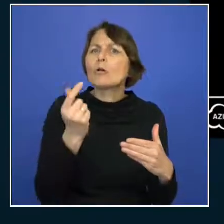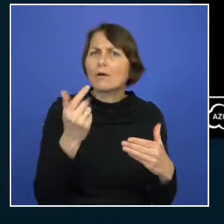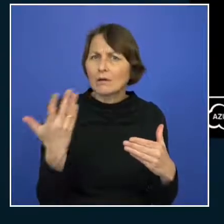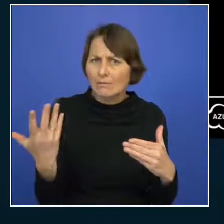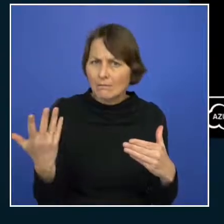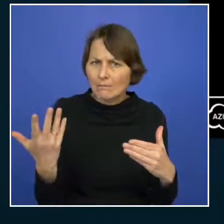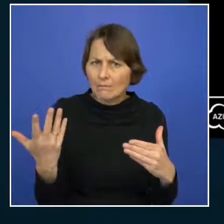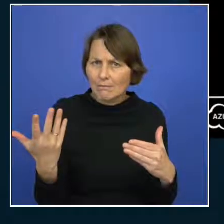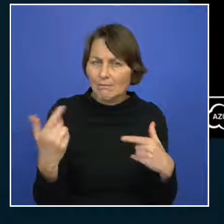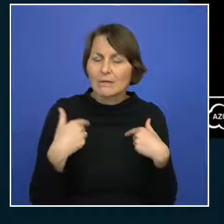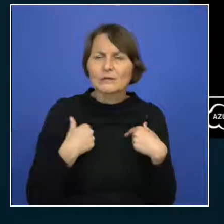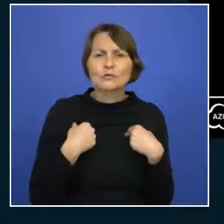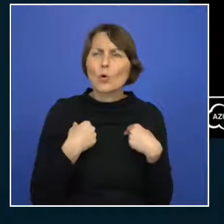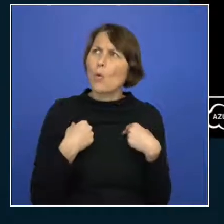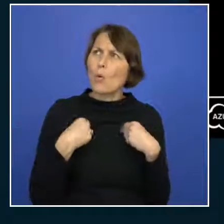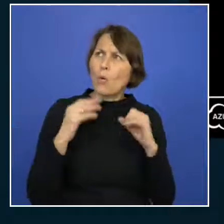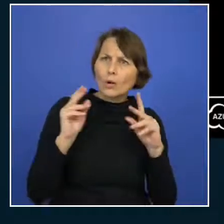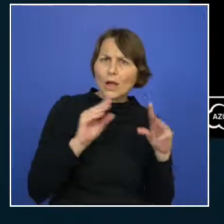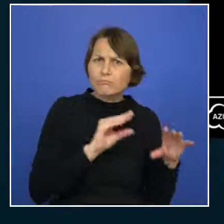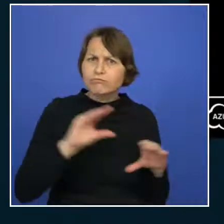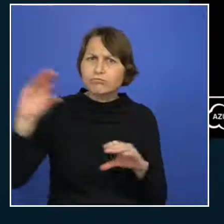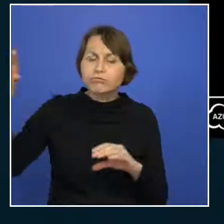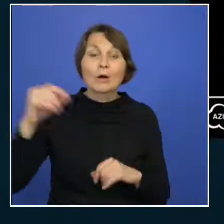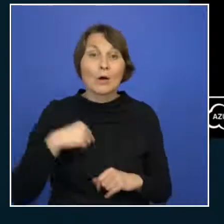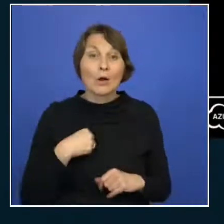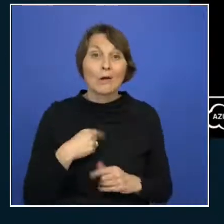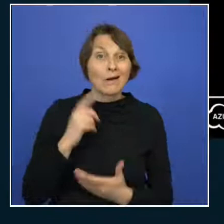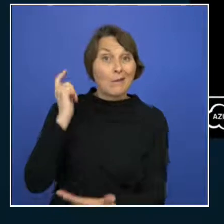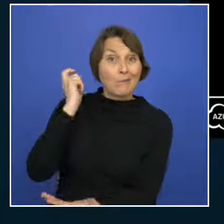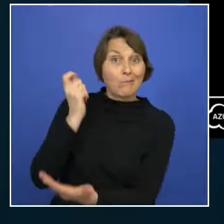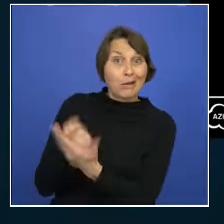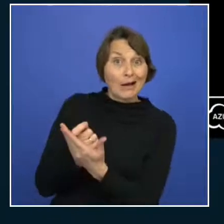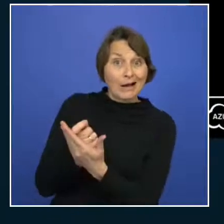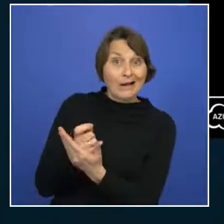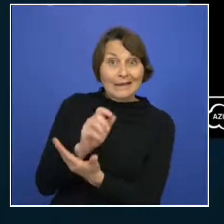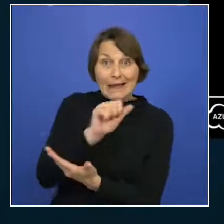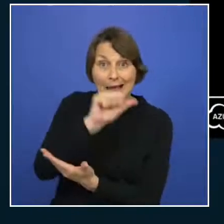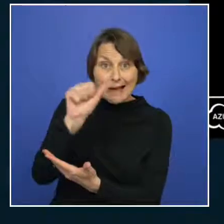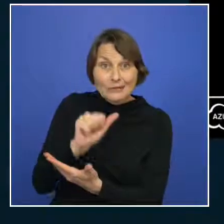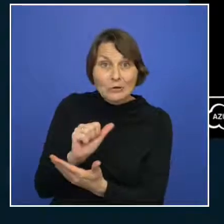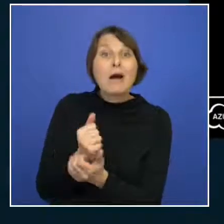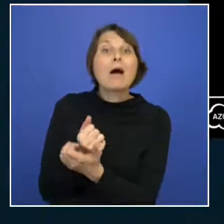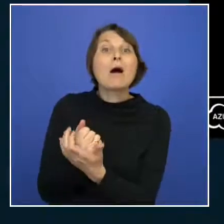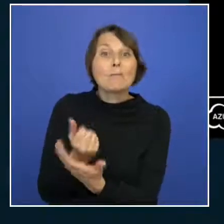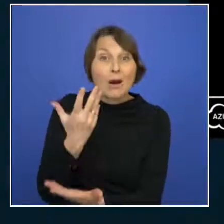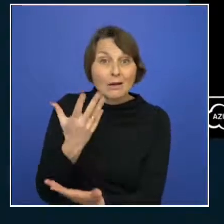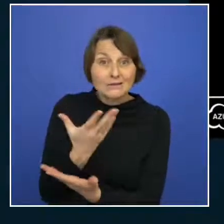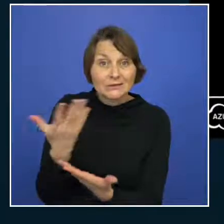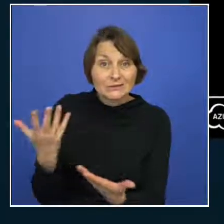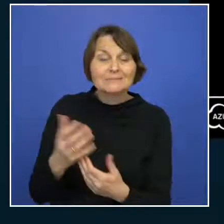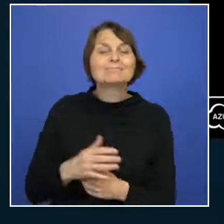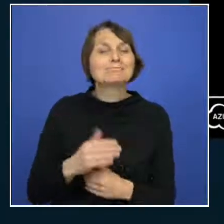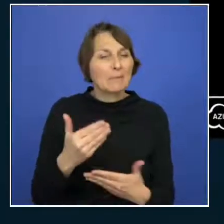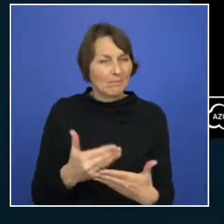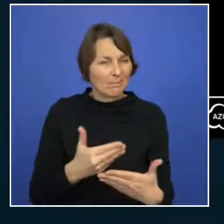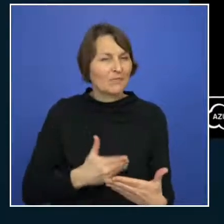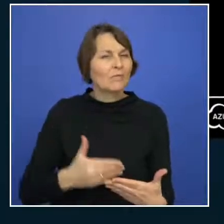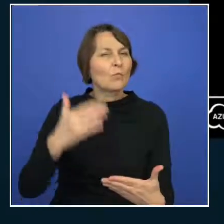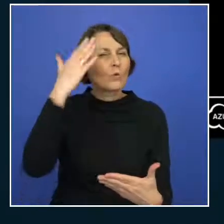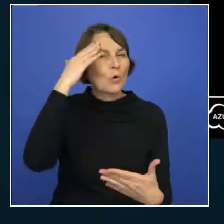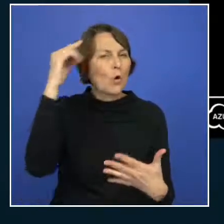and get or acquire the services in Azure. And this also means that we are